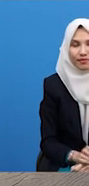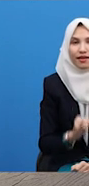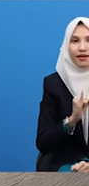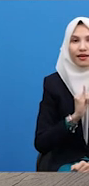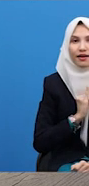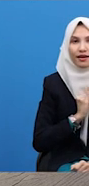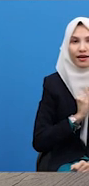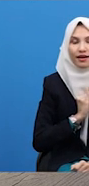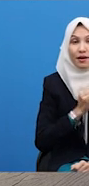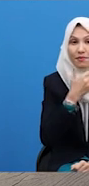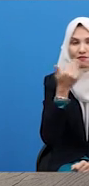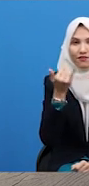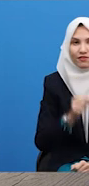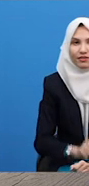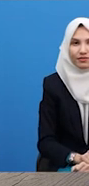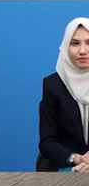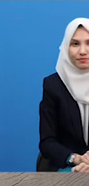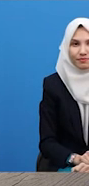I prefer.